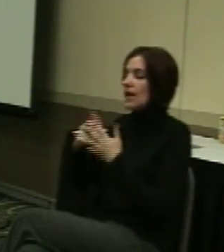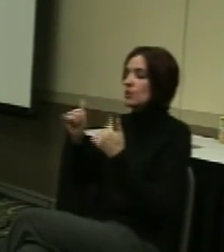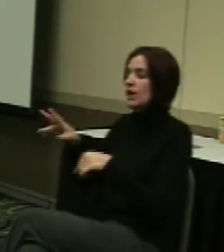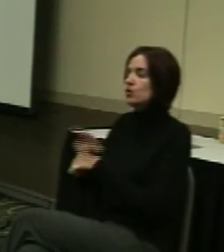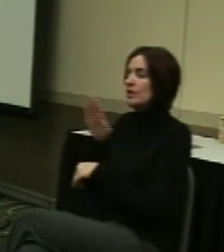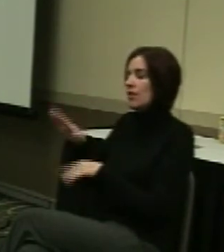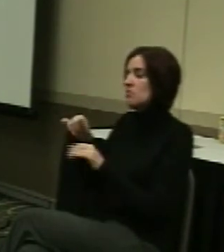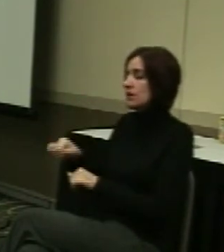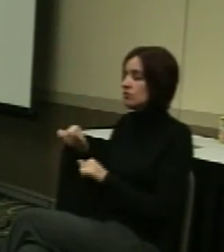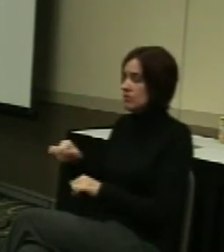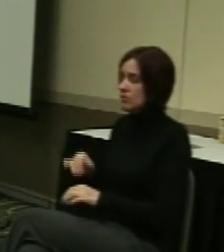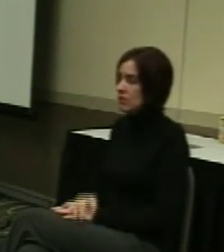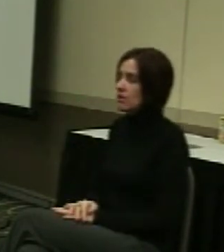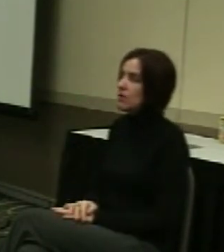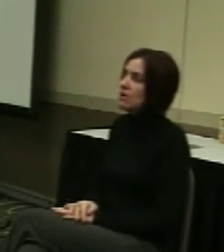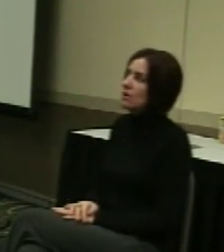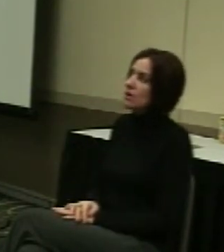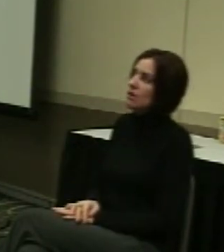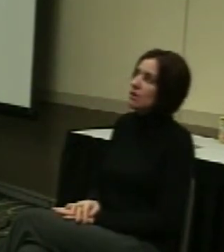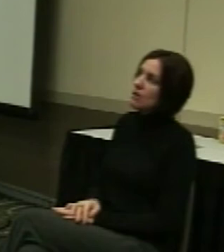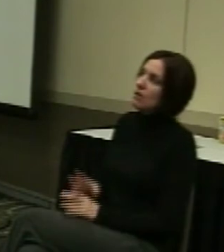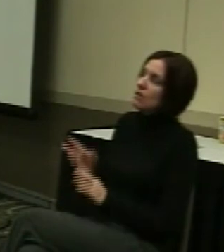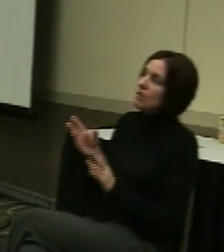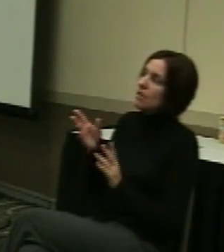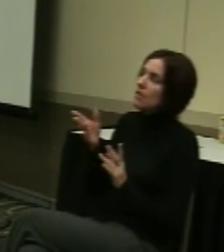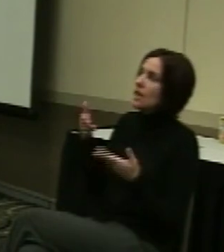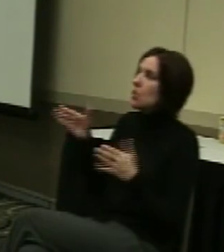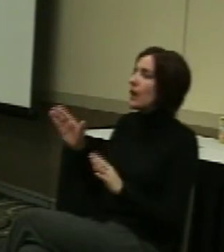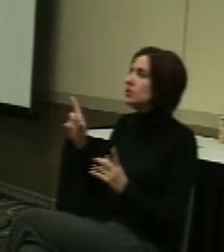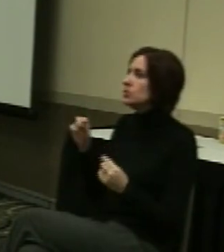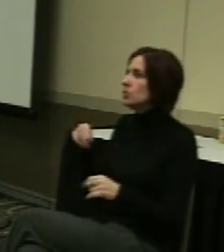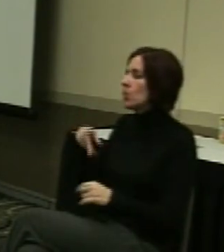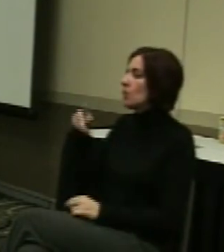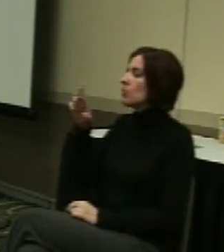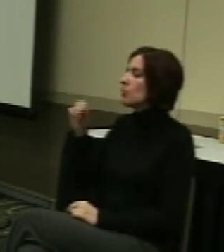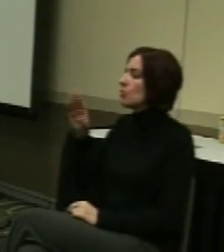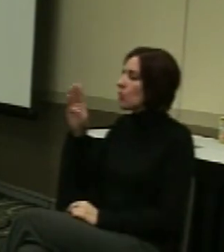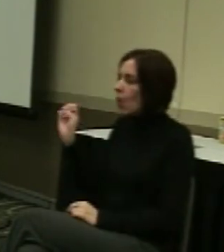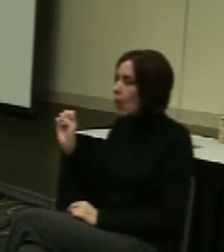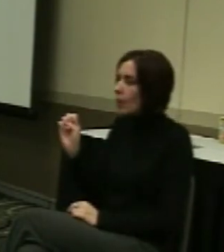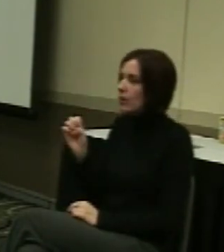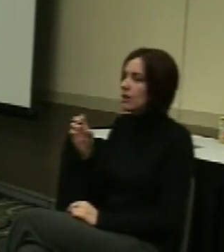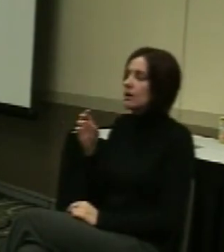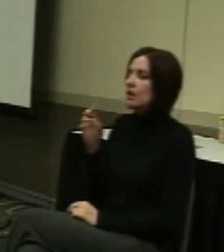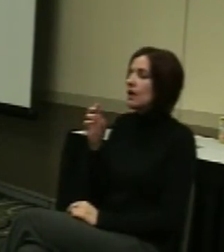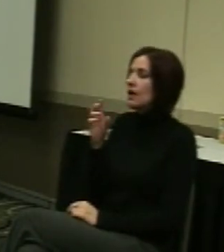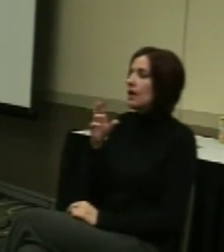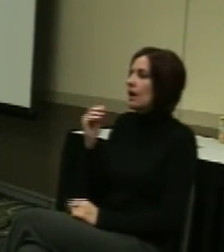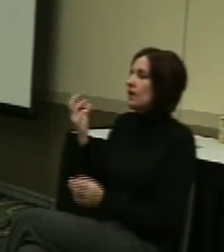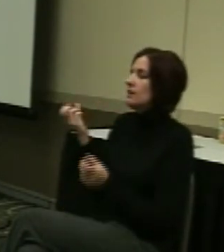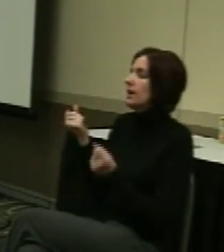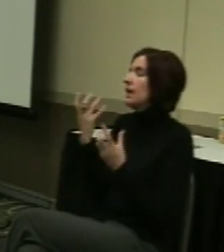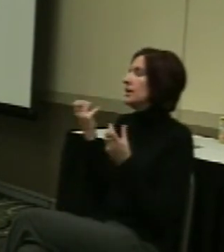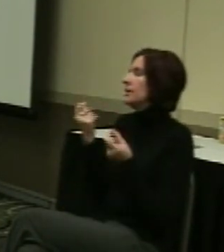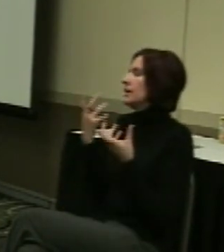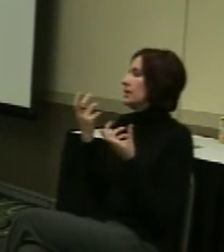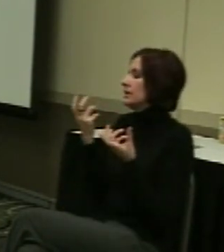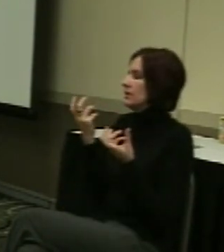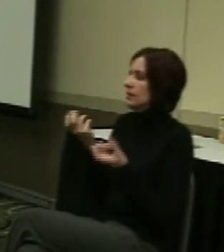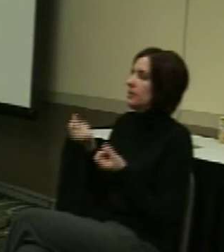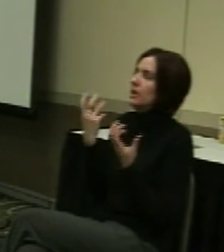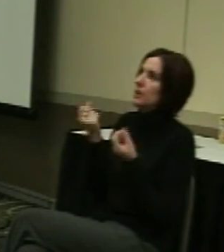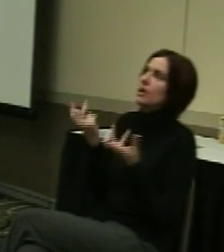are ways to do probes and many, many, many, many other